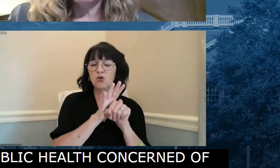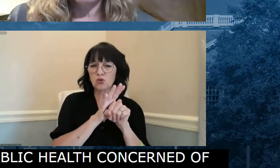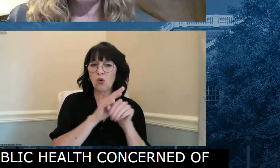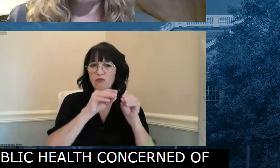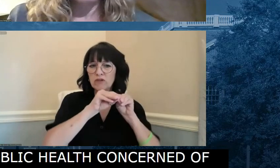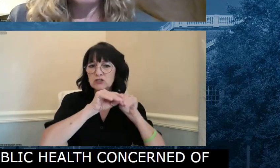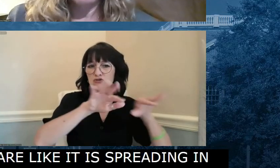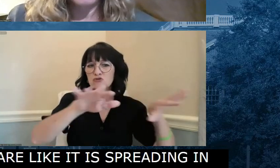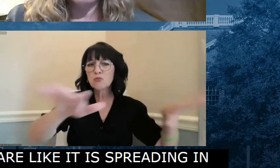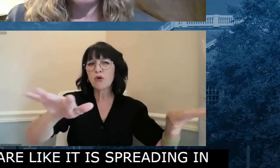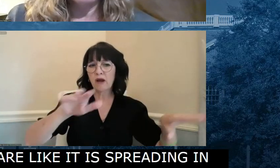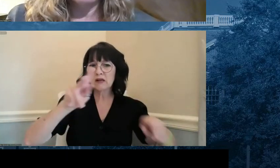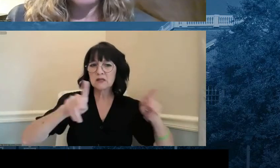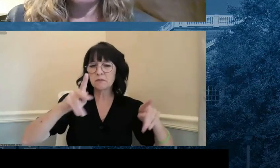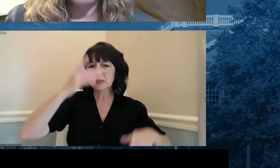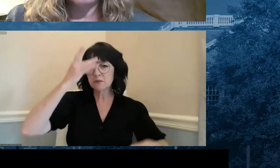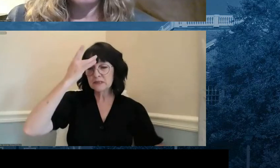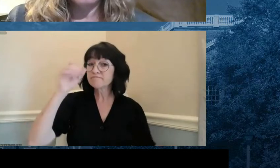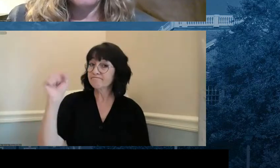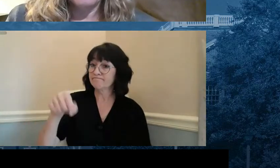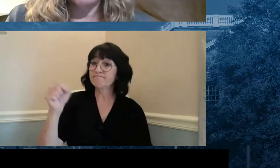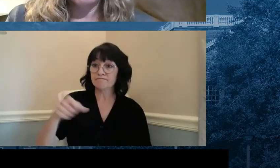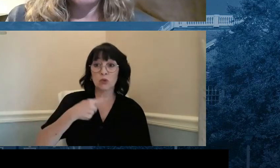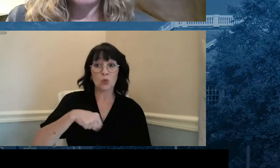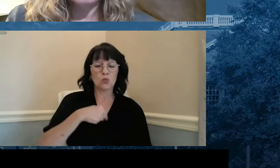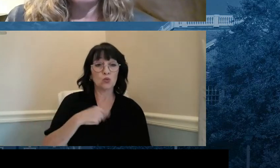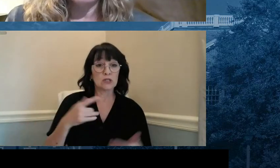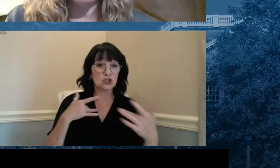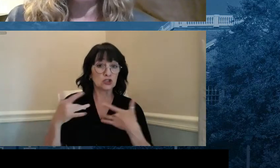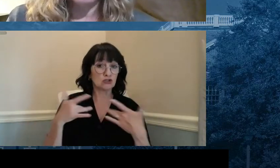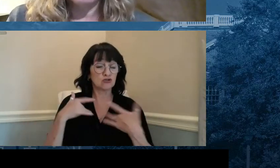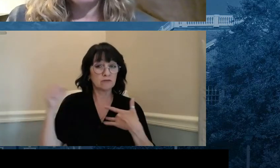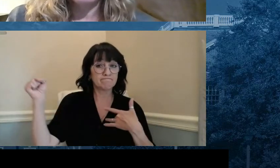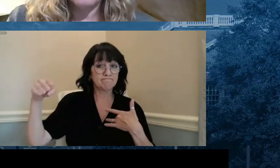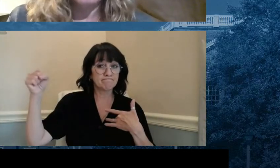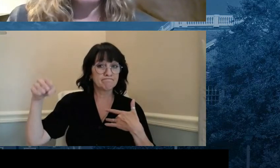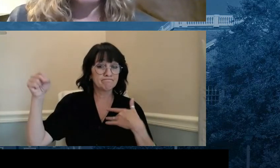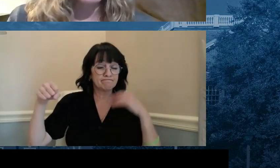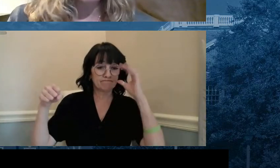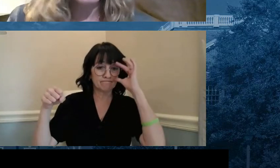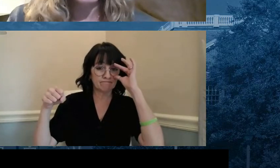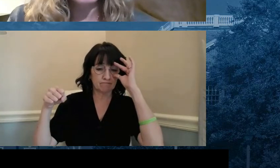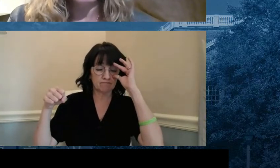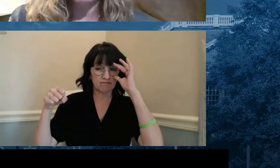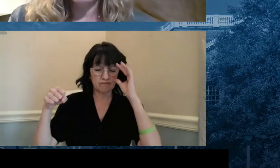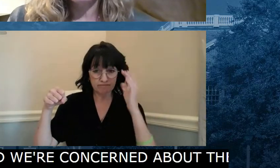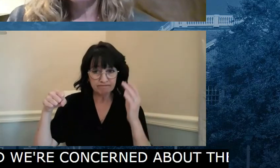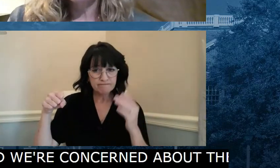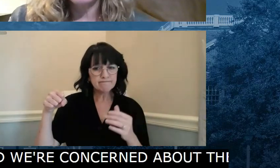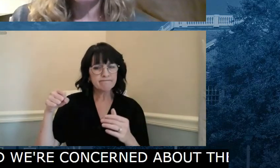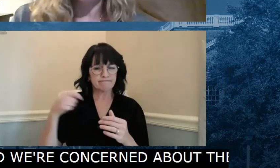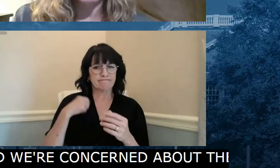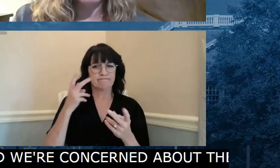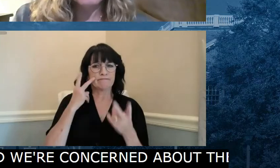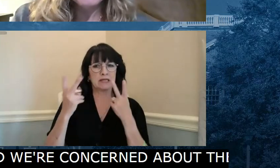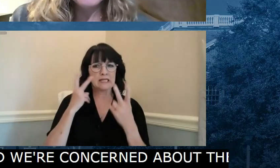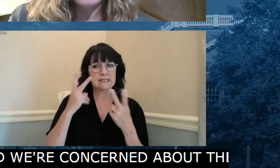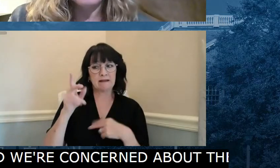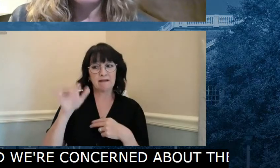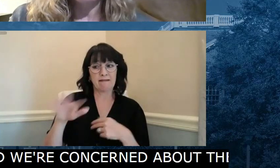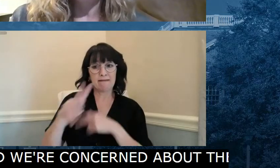are concerned about the Delta variant. We are concerned that it is much more easily